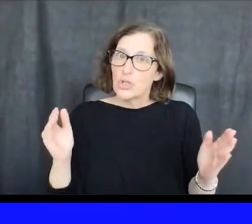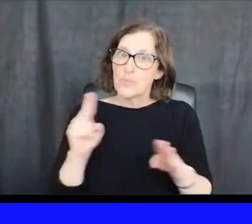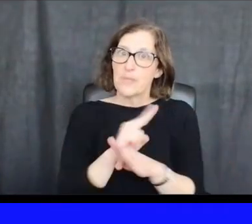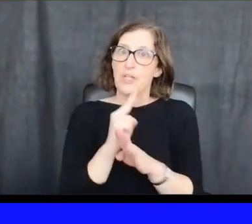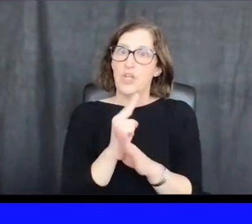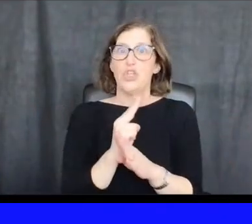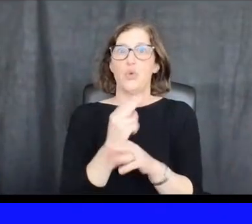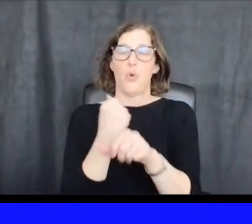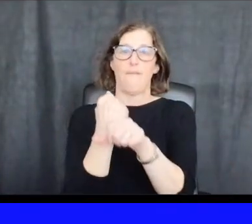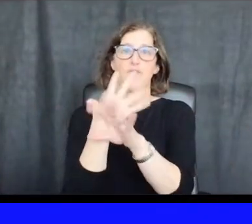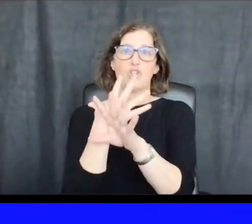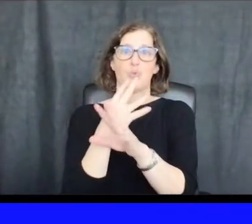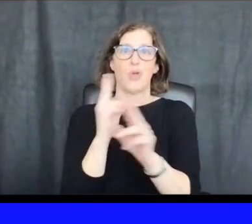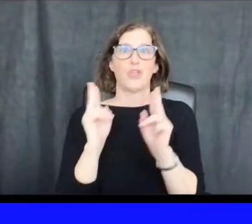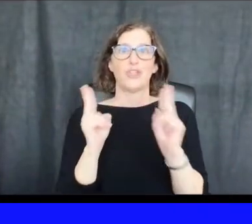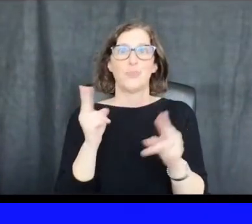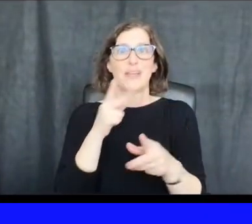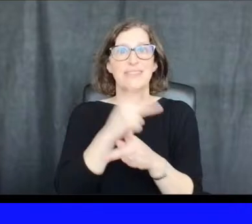just